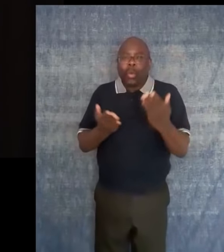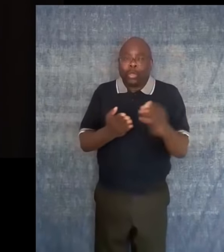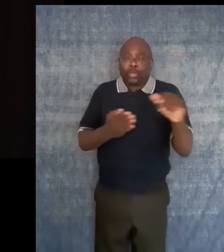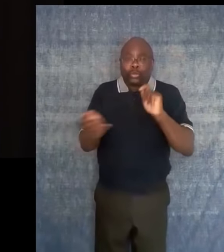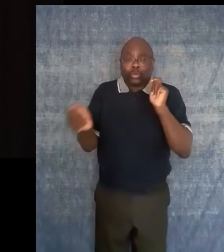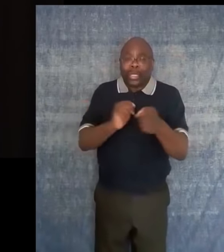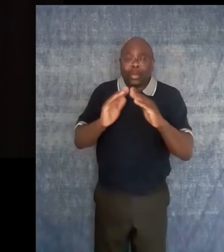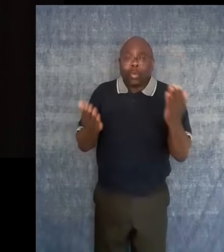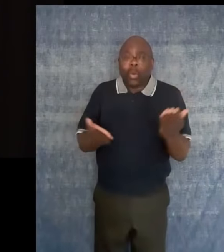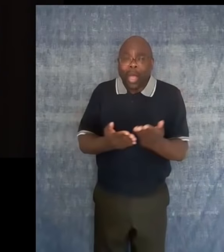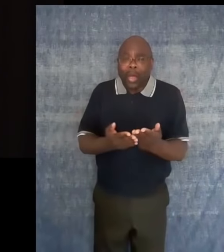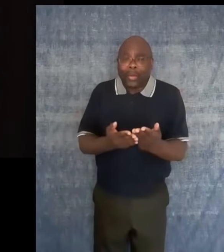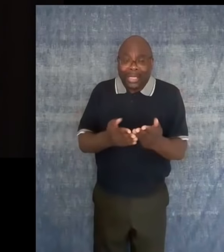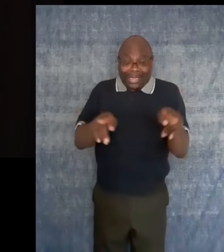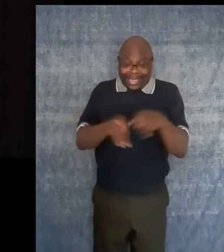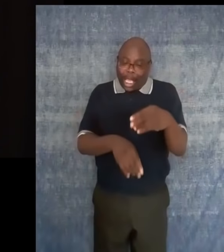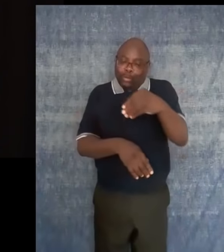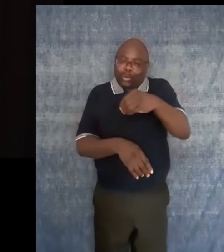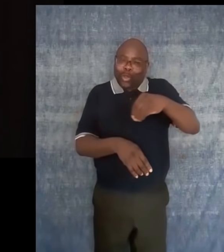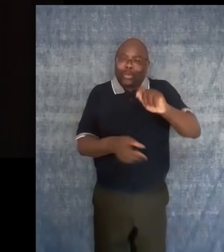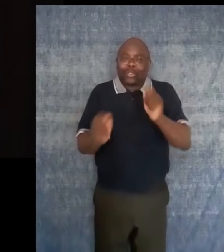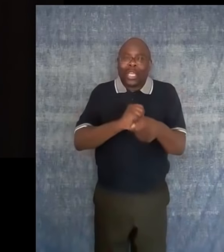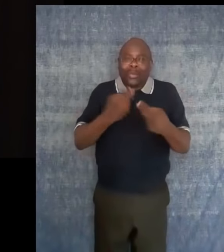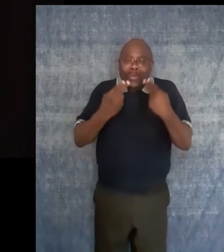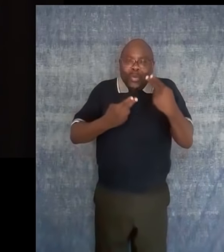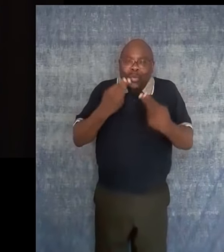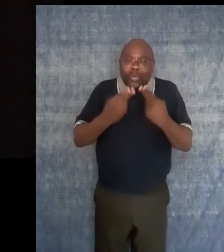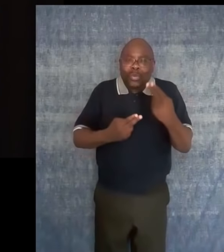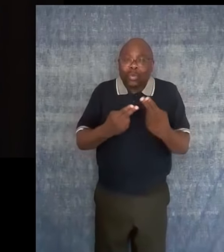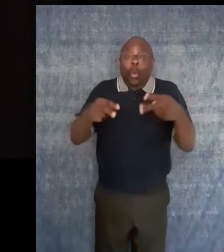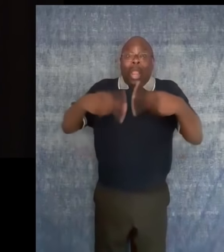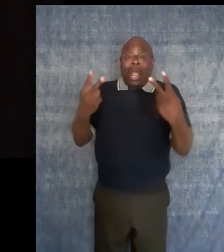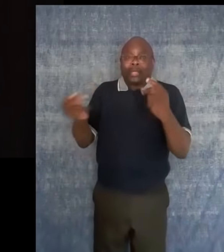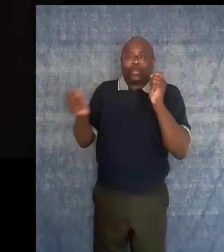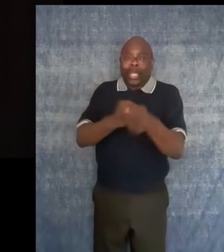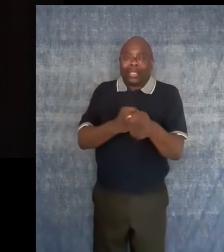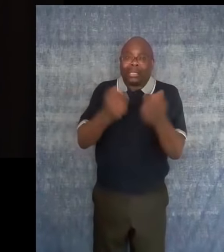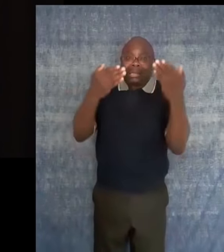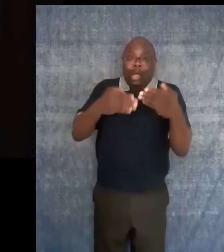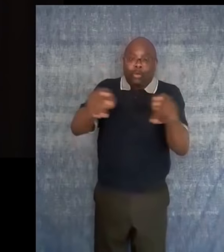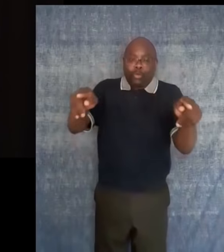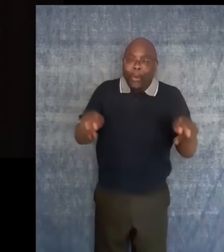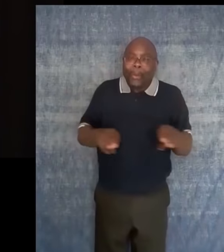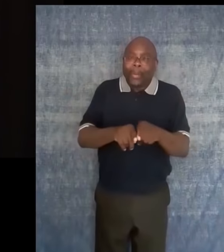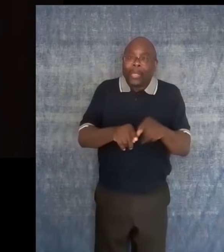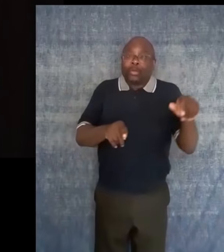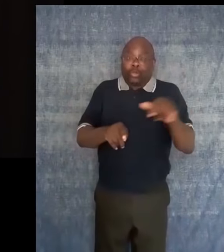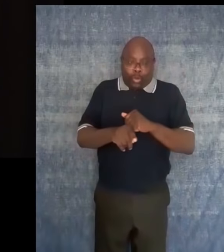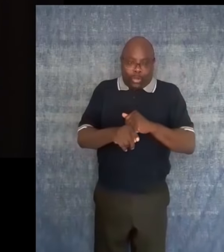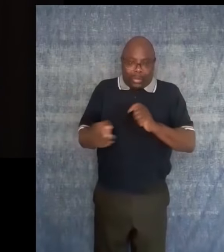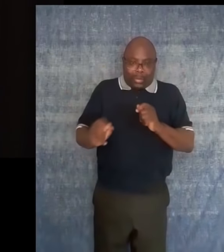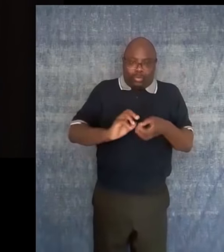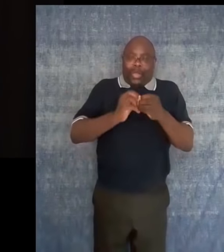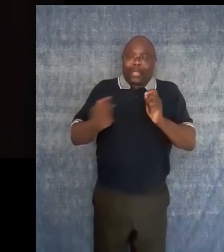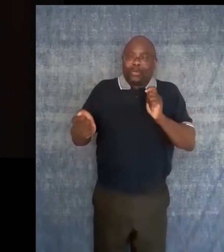transform the world just as salt transforms a meal or as light transforms a dark room. We are to bring transformation.